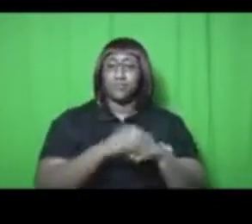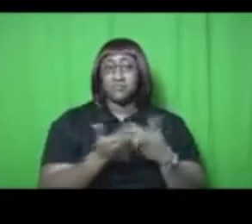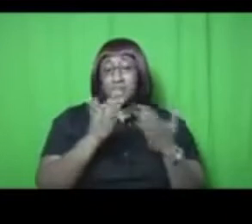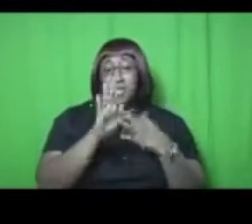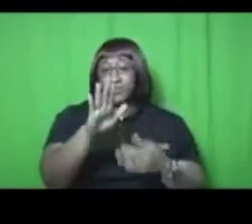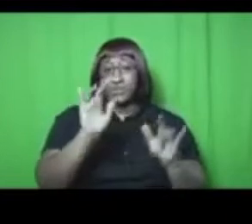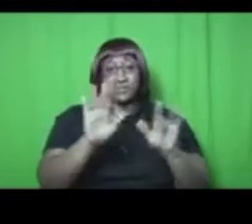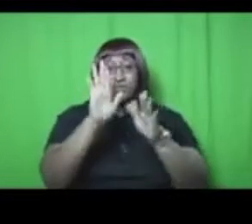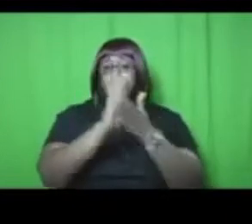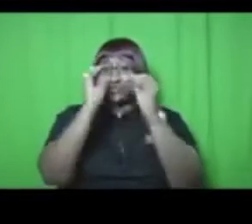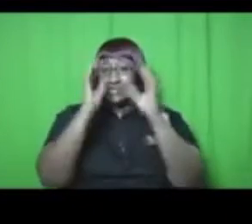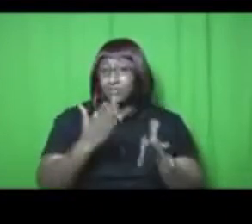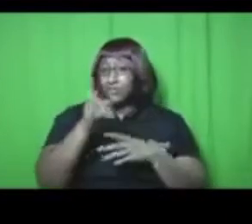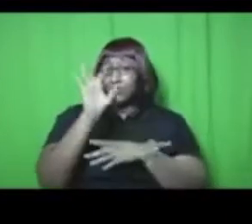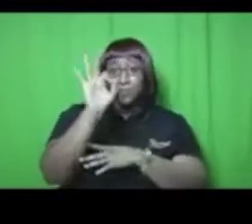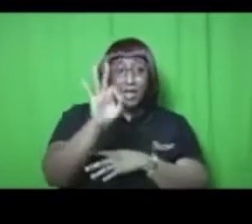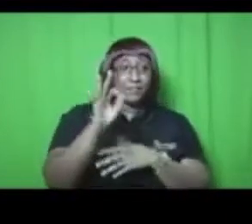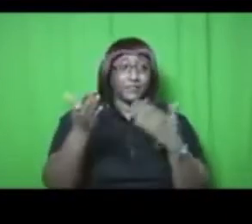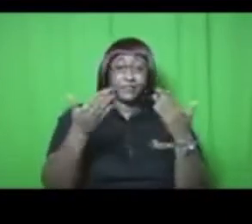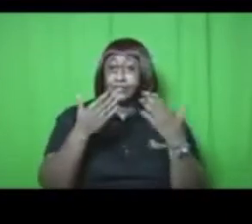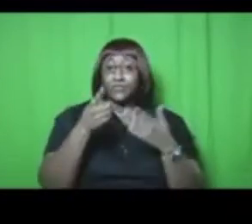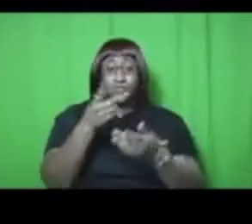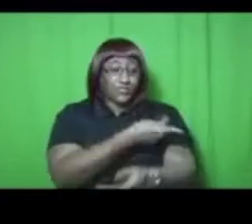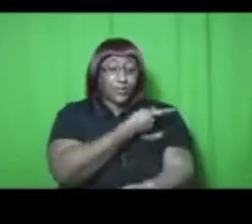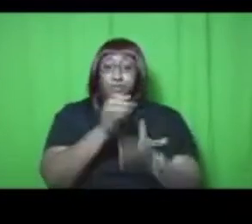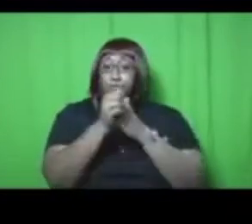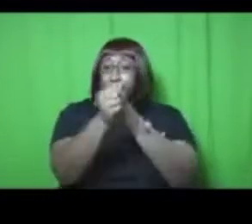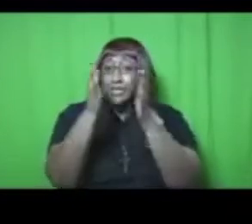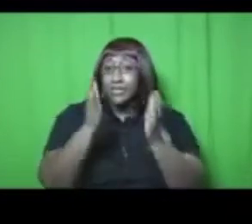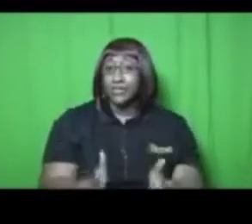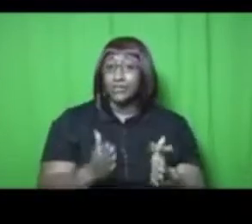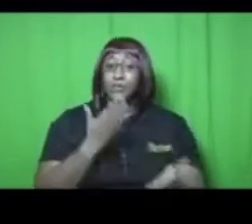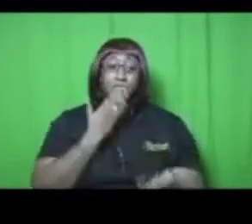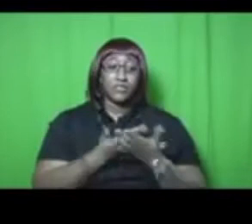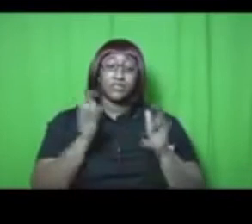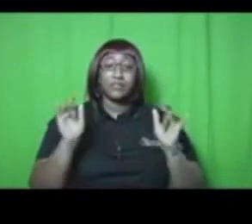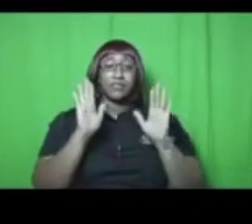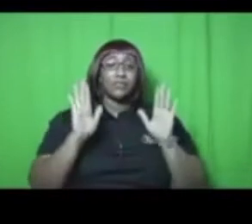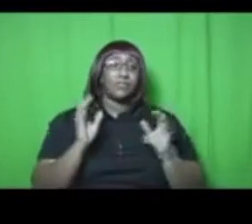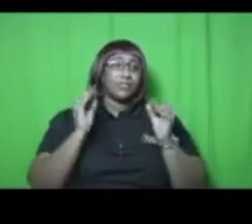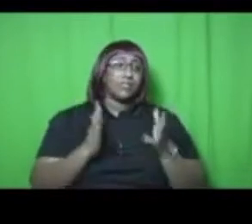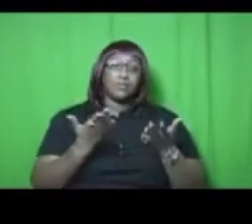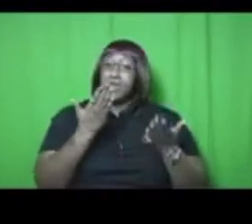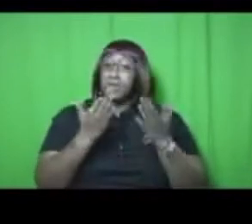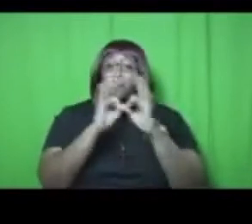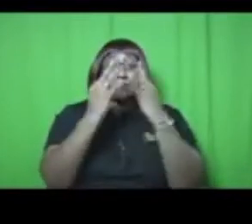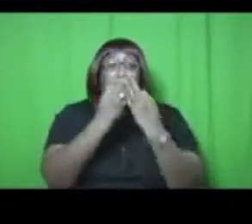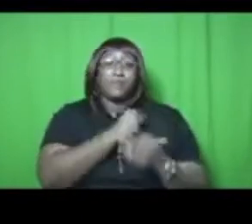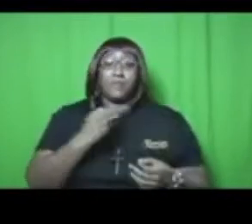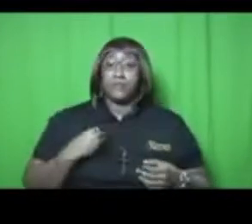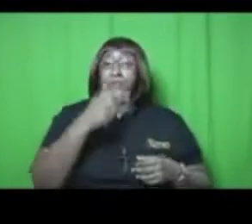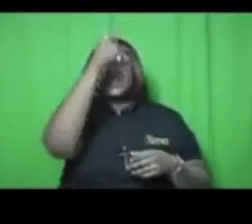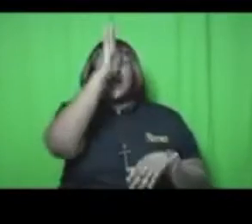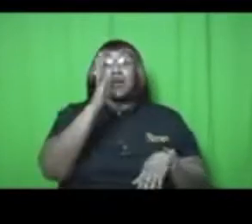your Sunday school teacher. It may be your pastor. Maybe your preacher. Maybe your shepherd. It may be just a good Sunday school teacher. It may be a family member. But God